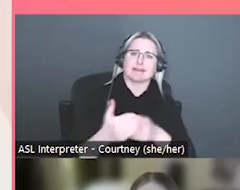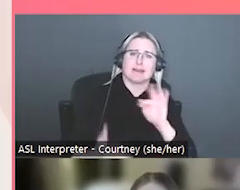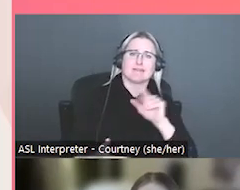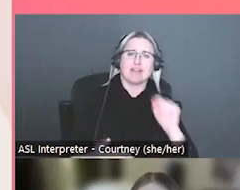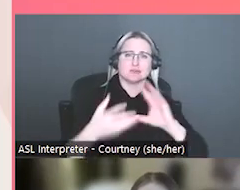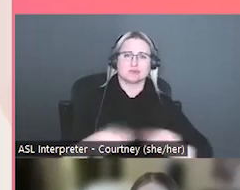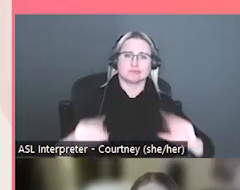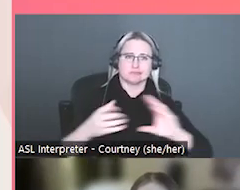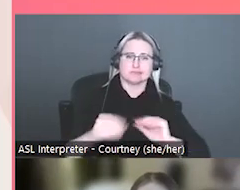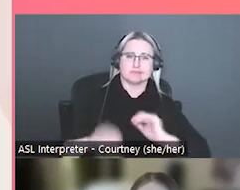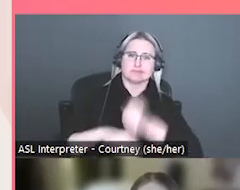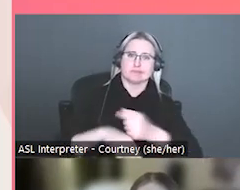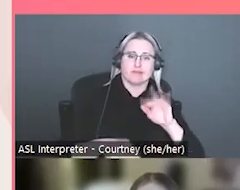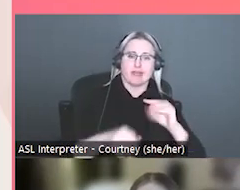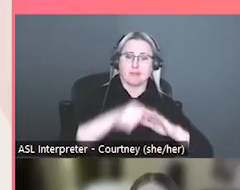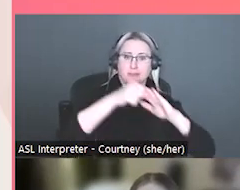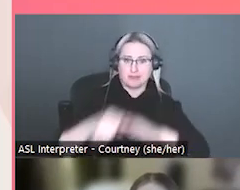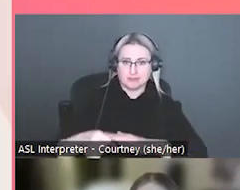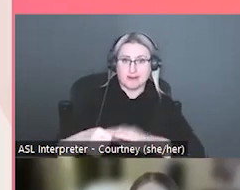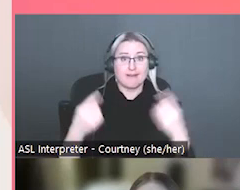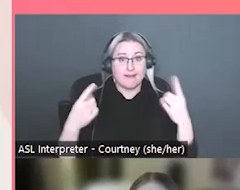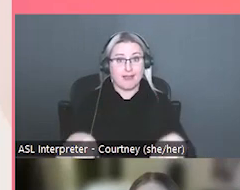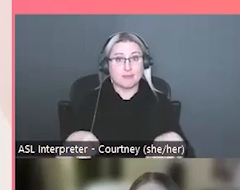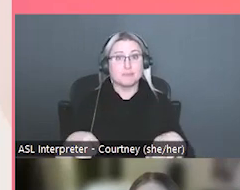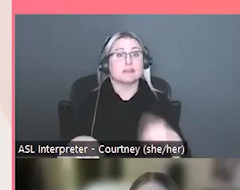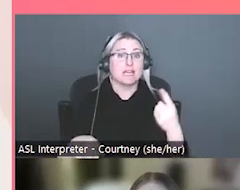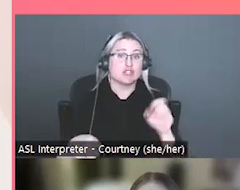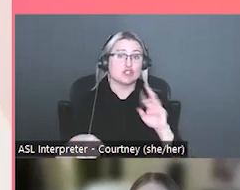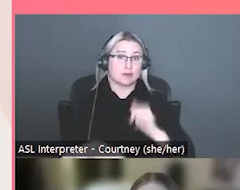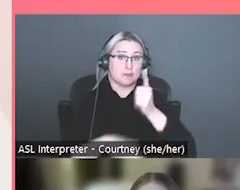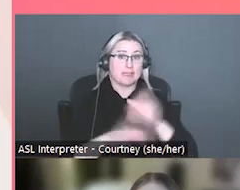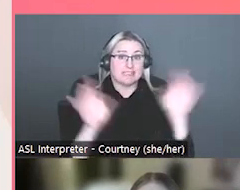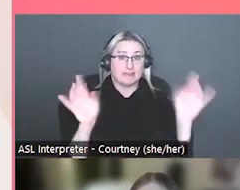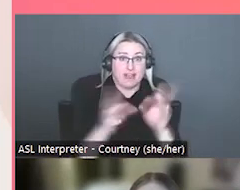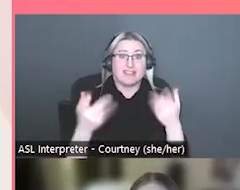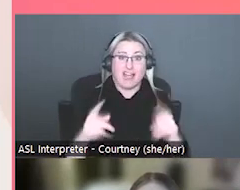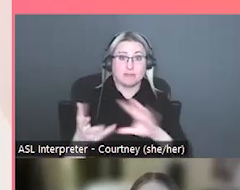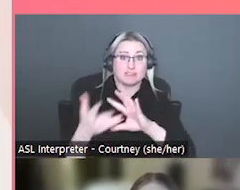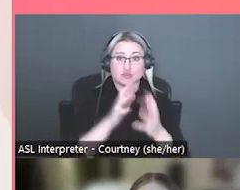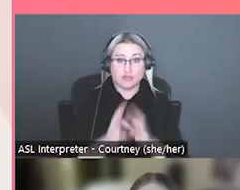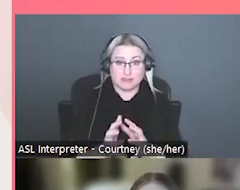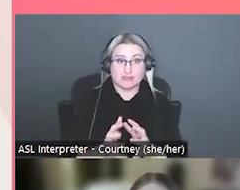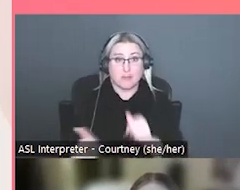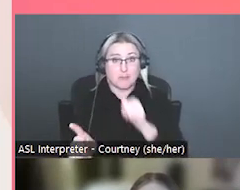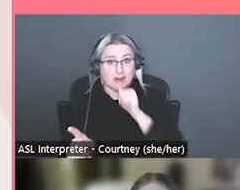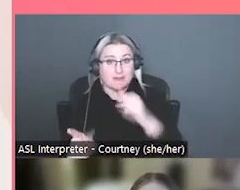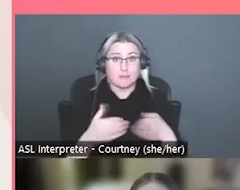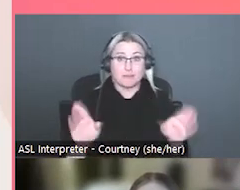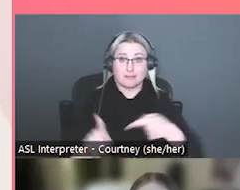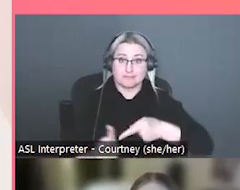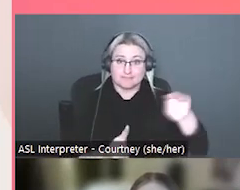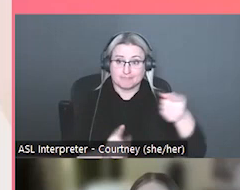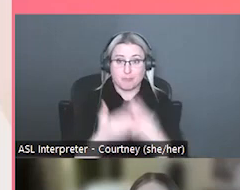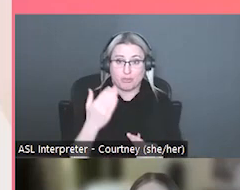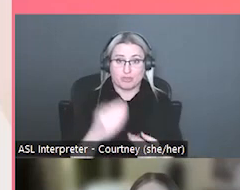forms fat oppression and comes to intersect with gender-based violence in private and public realms. So